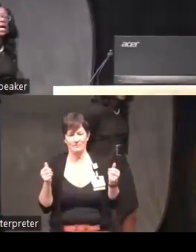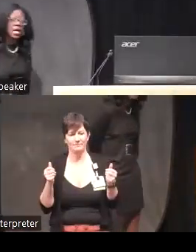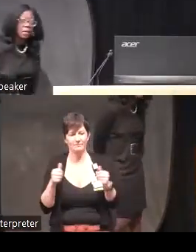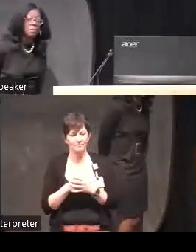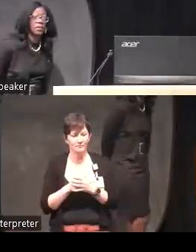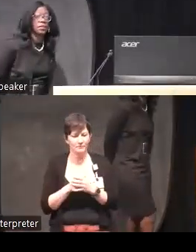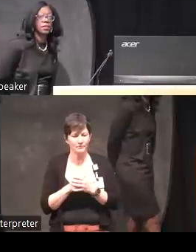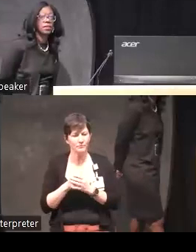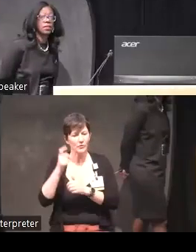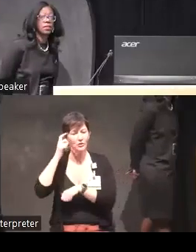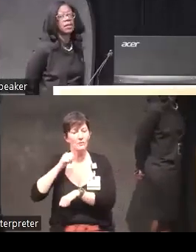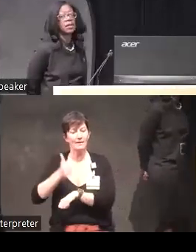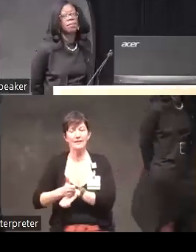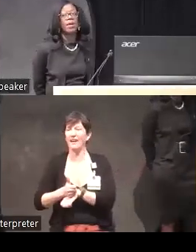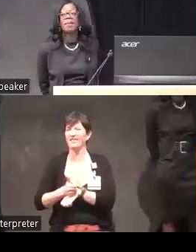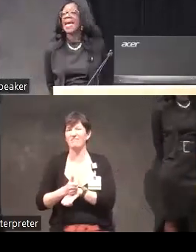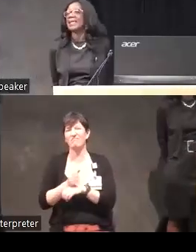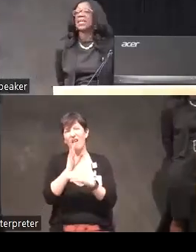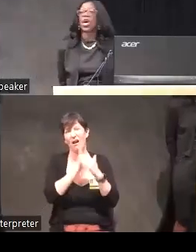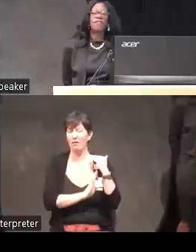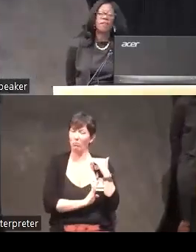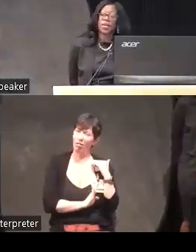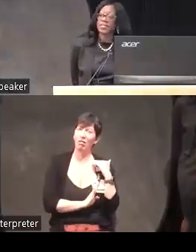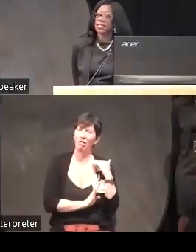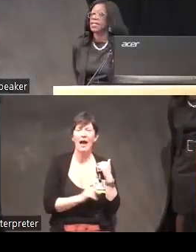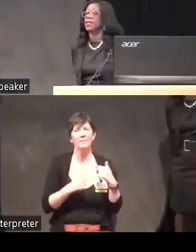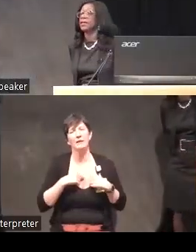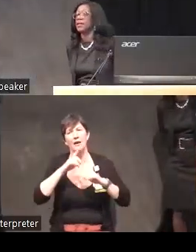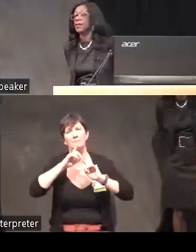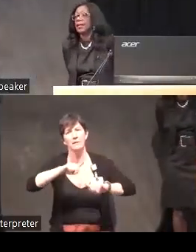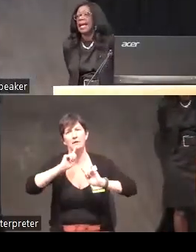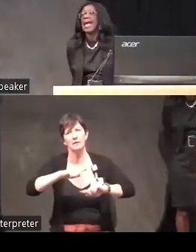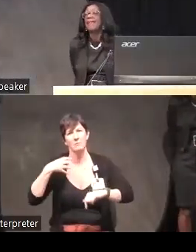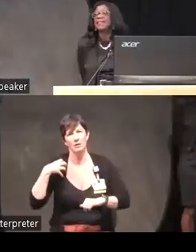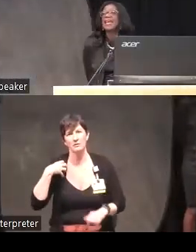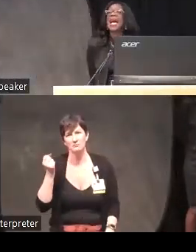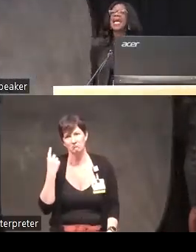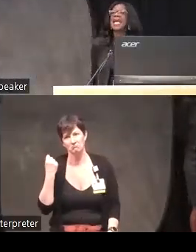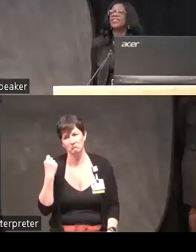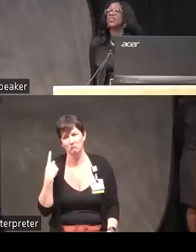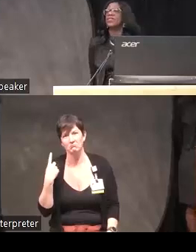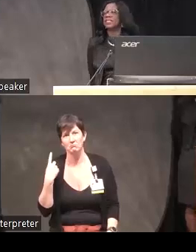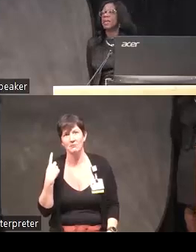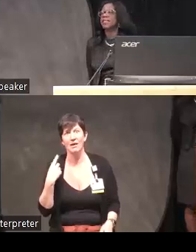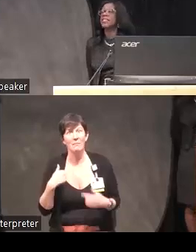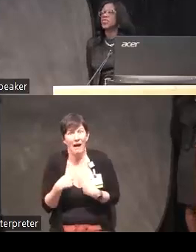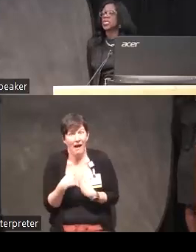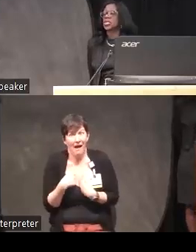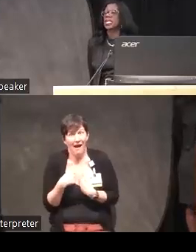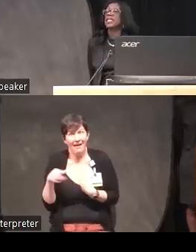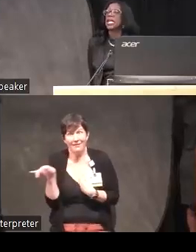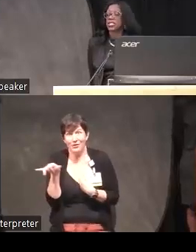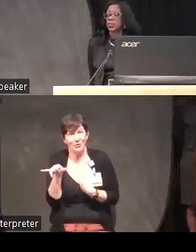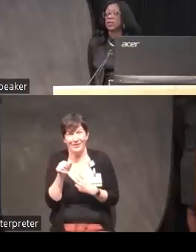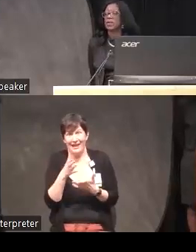be humble. Boy, I'm acting awfully bossy here. I have to say, I have to do the same as an instructor